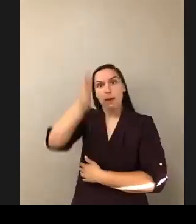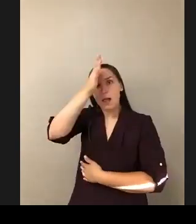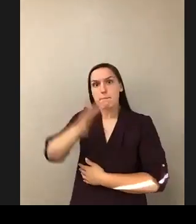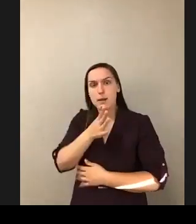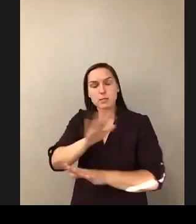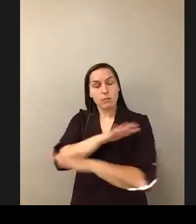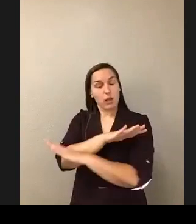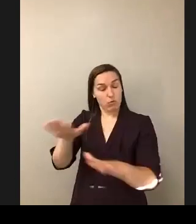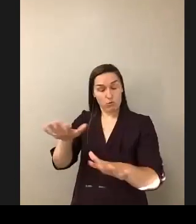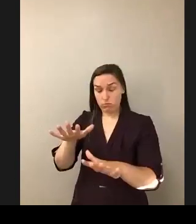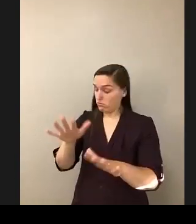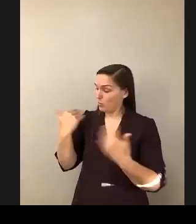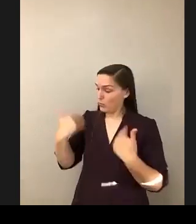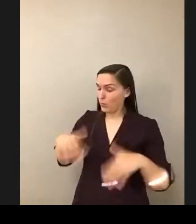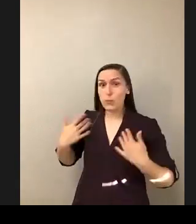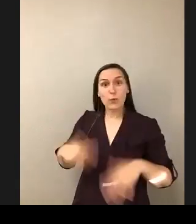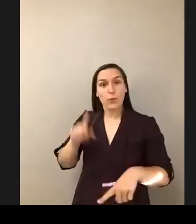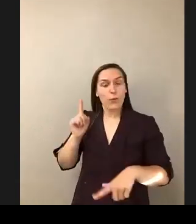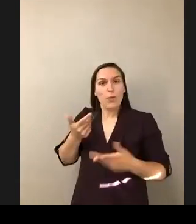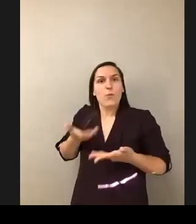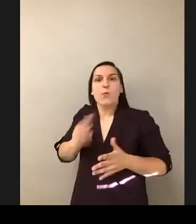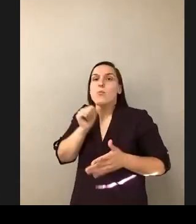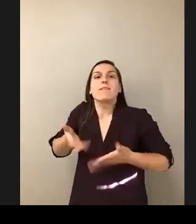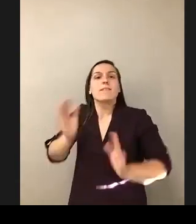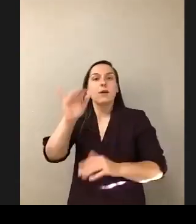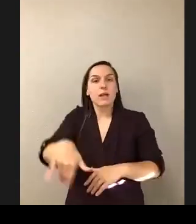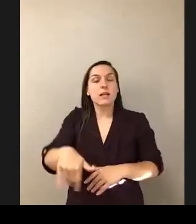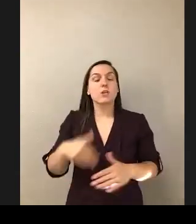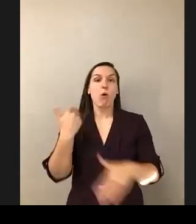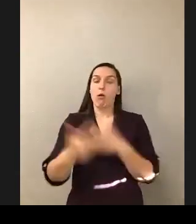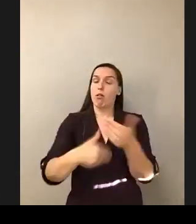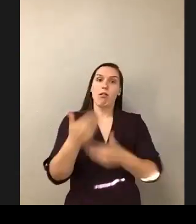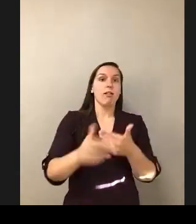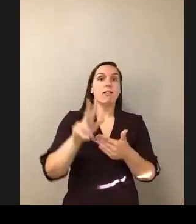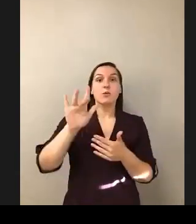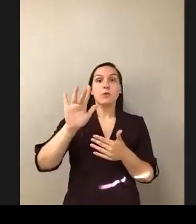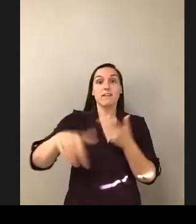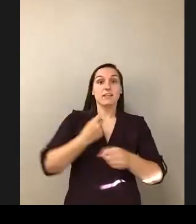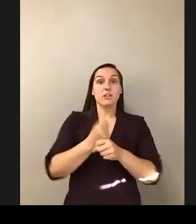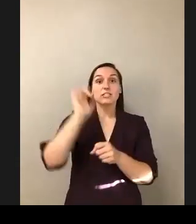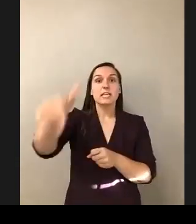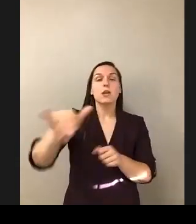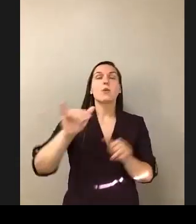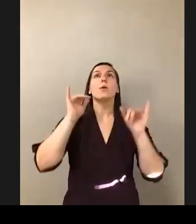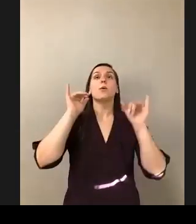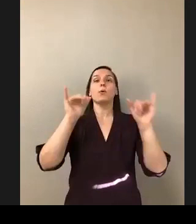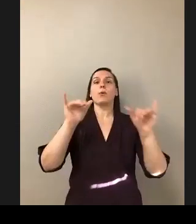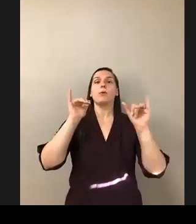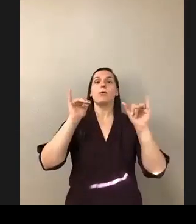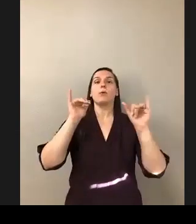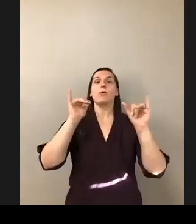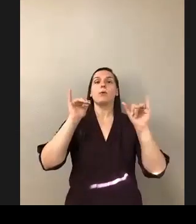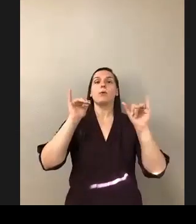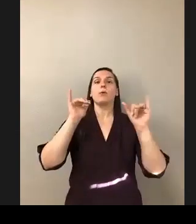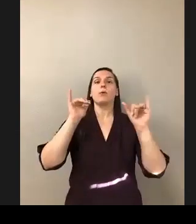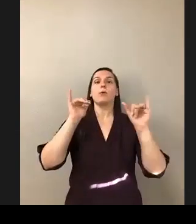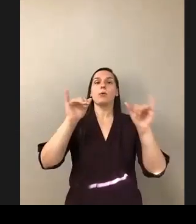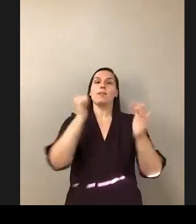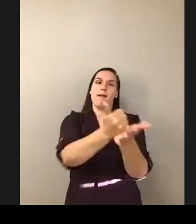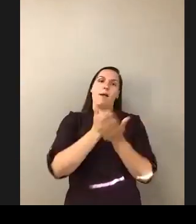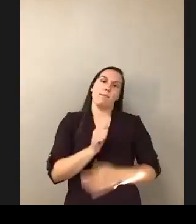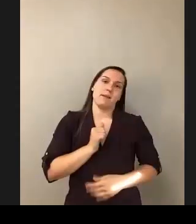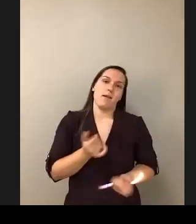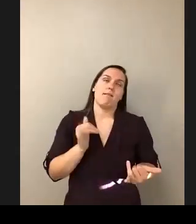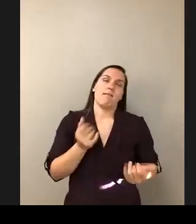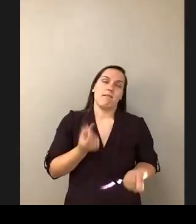whatever. And so I think, and so fast forward 25 years from then, it has really helped me understand that even as a Black woman,